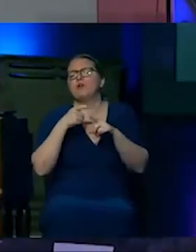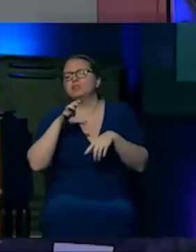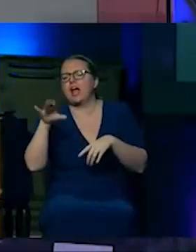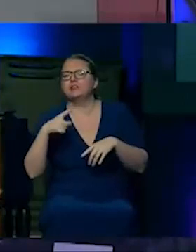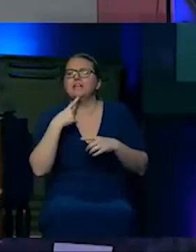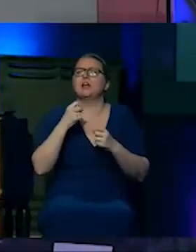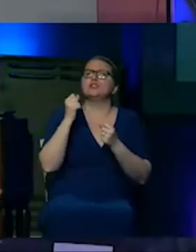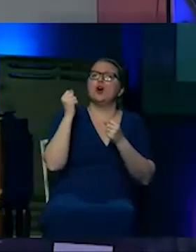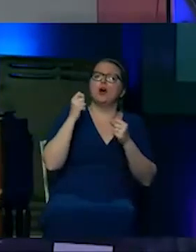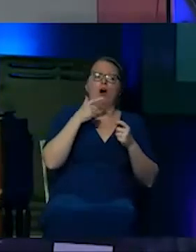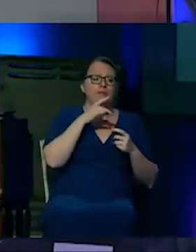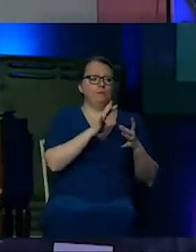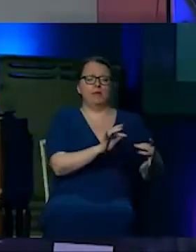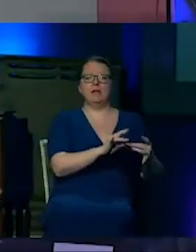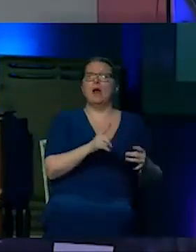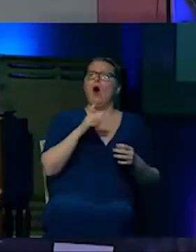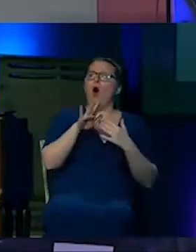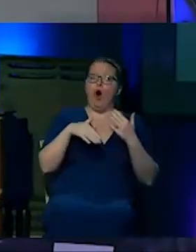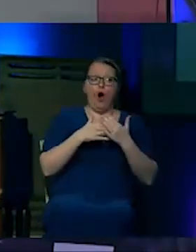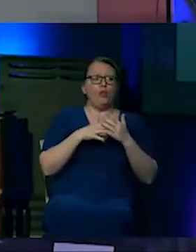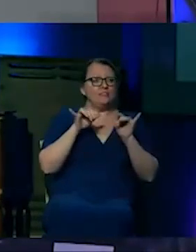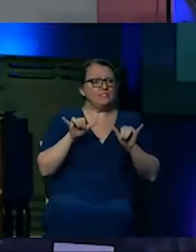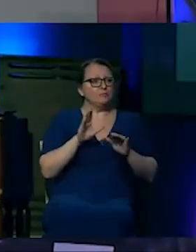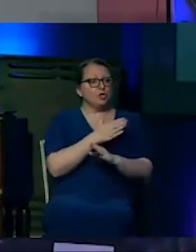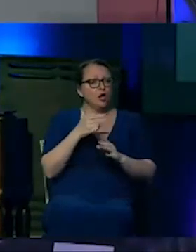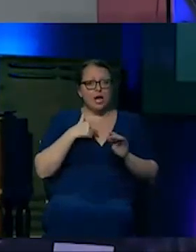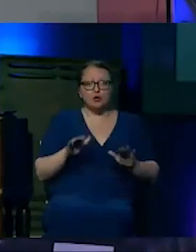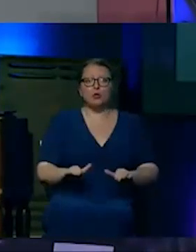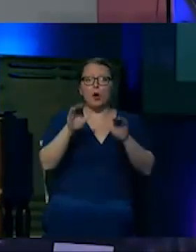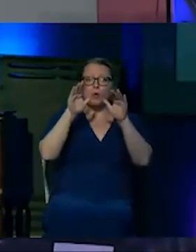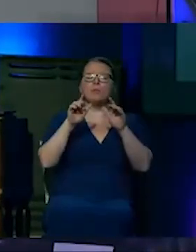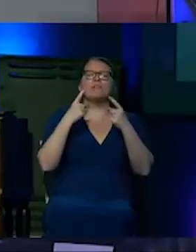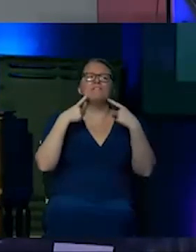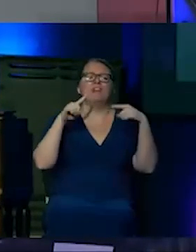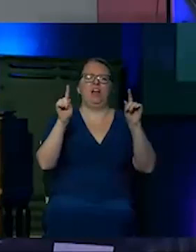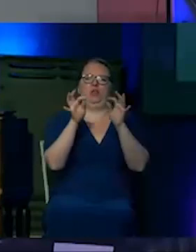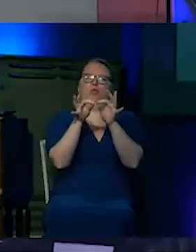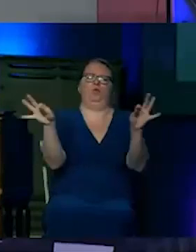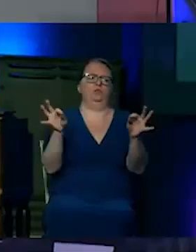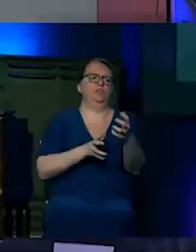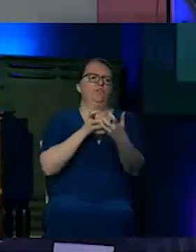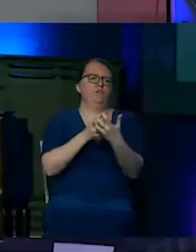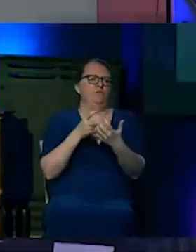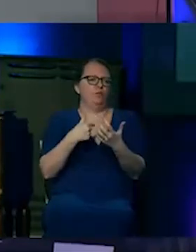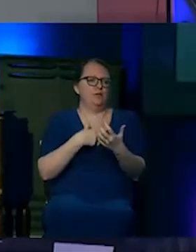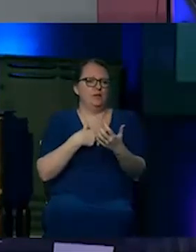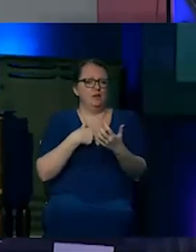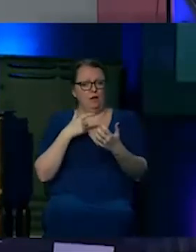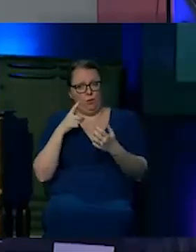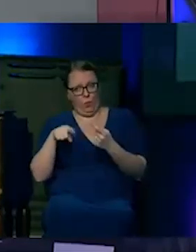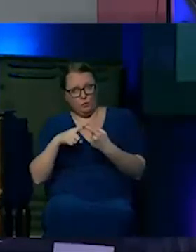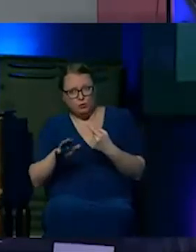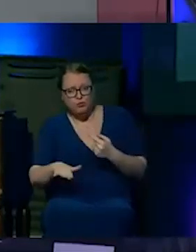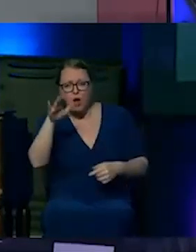I grew up on, but this time, they're for me." Because we knew in all our other communities they were not for us. And